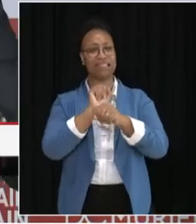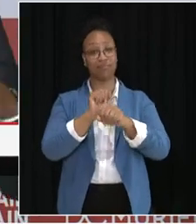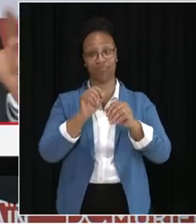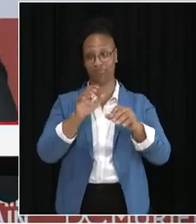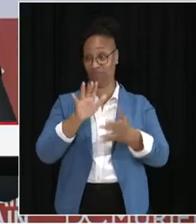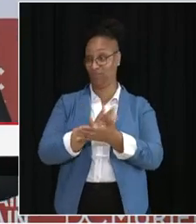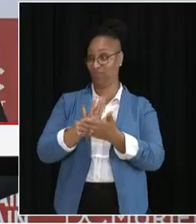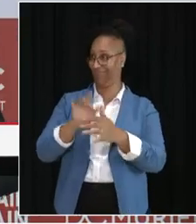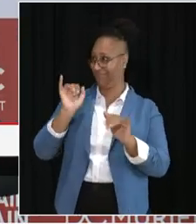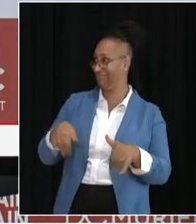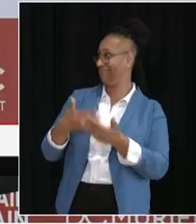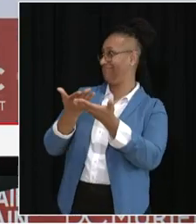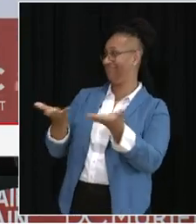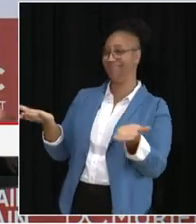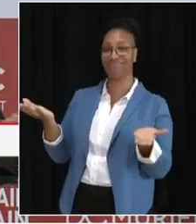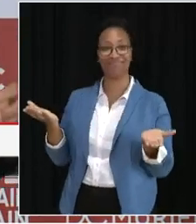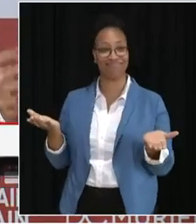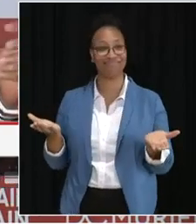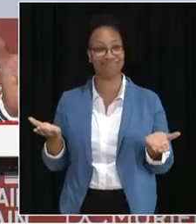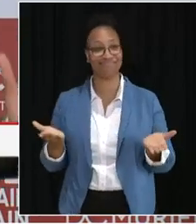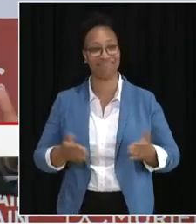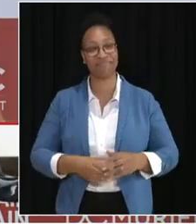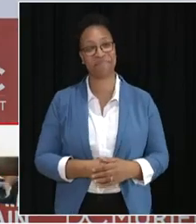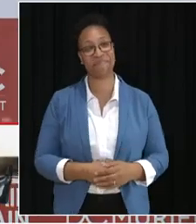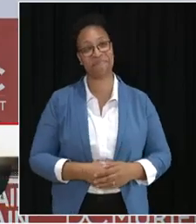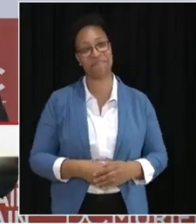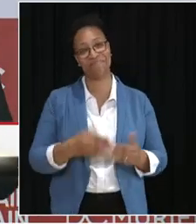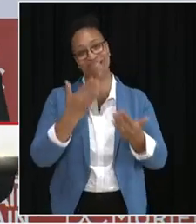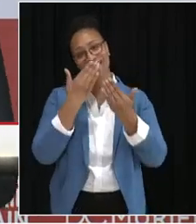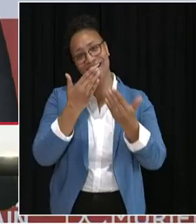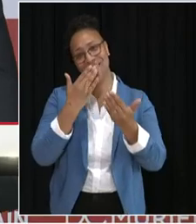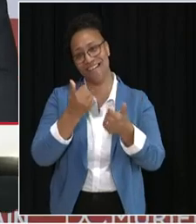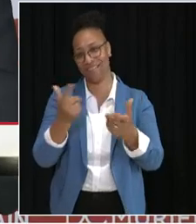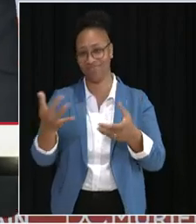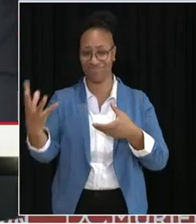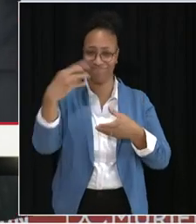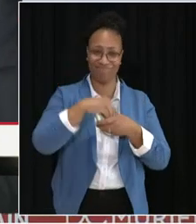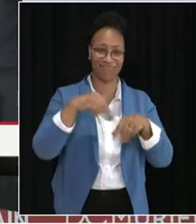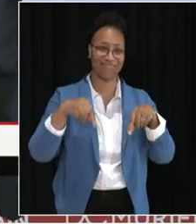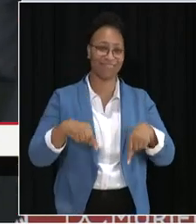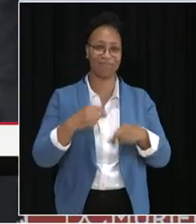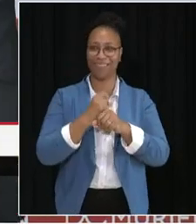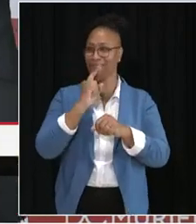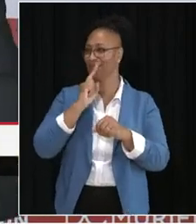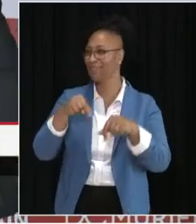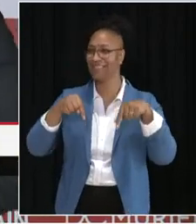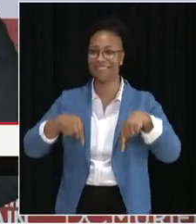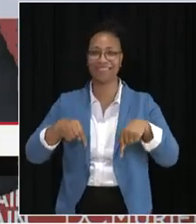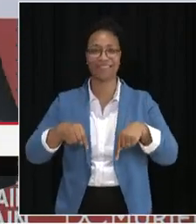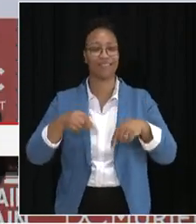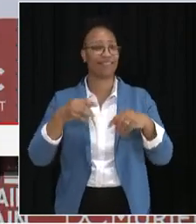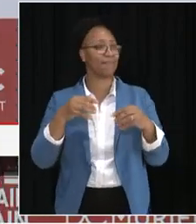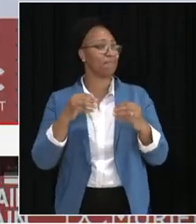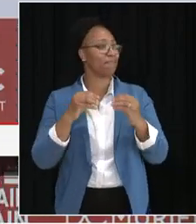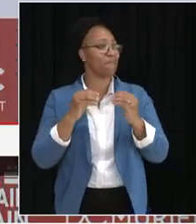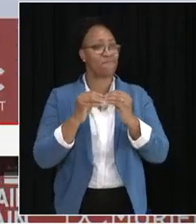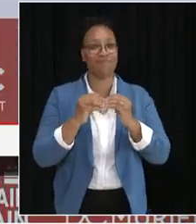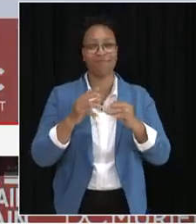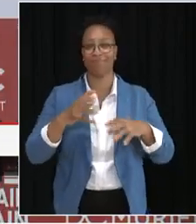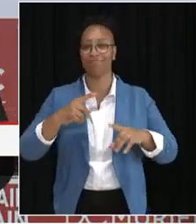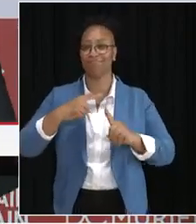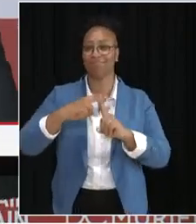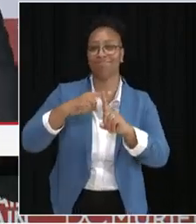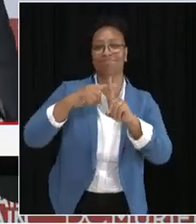you all of our educators, the school administration here, everyone who volunteered, opened up boxes, got the furniture